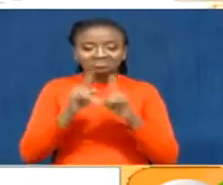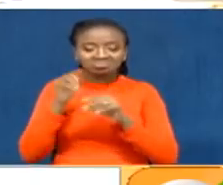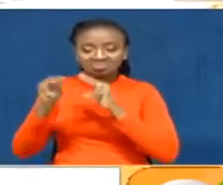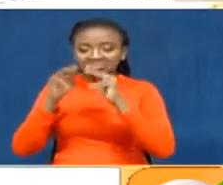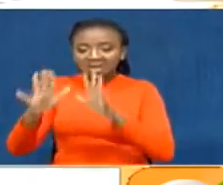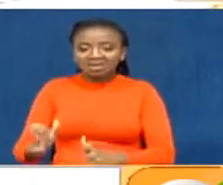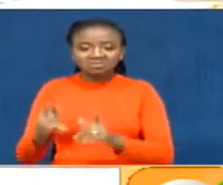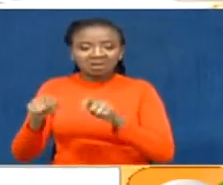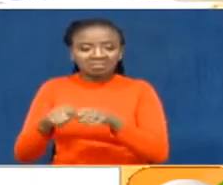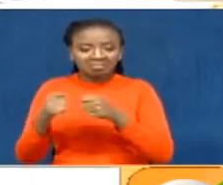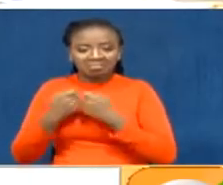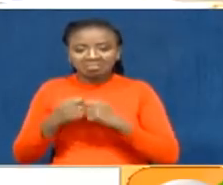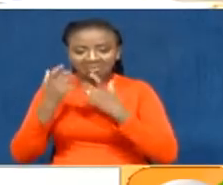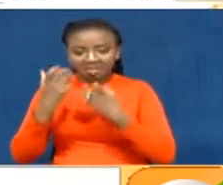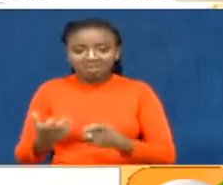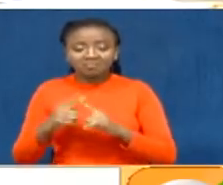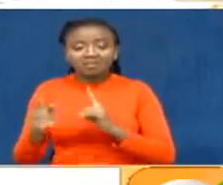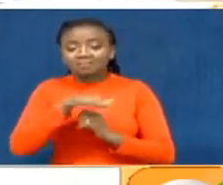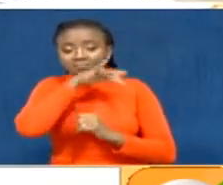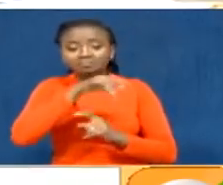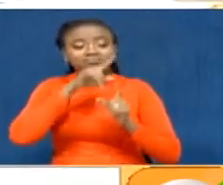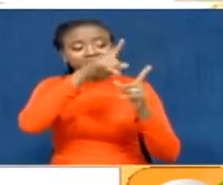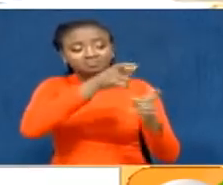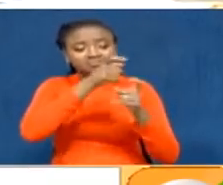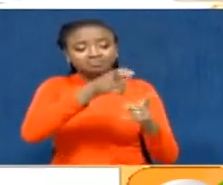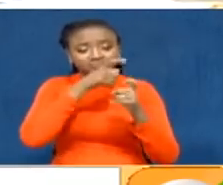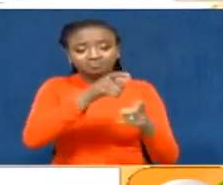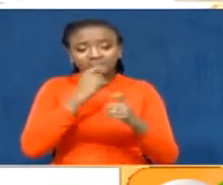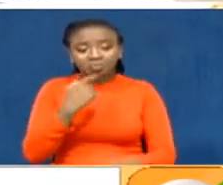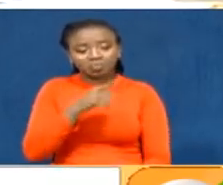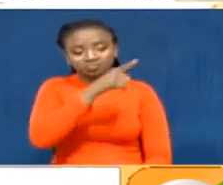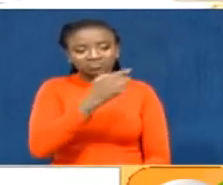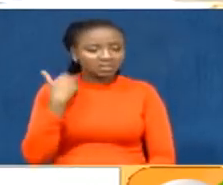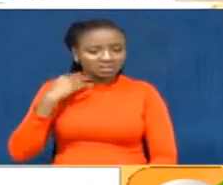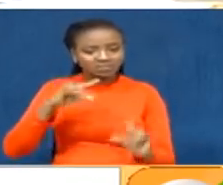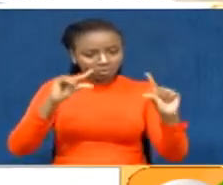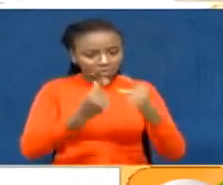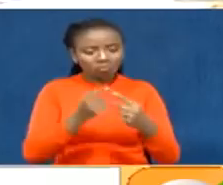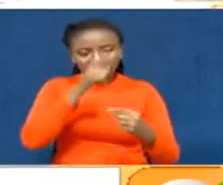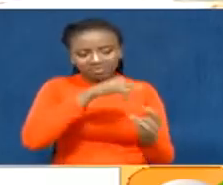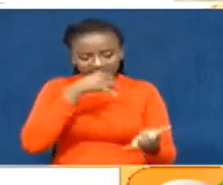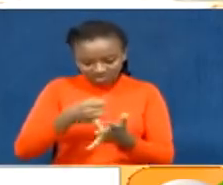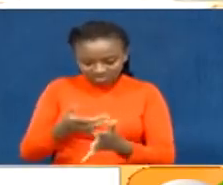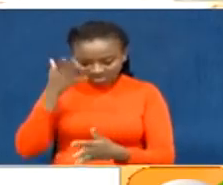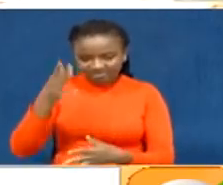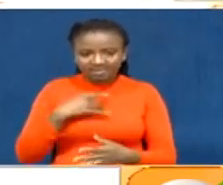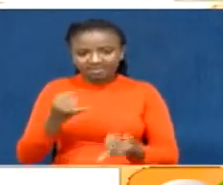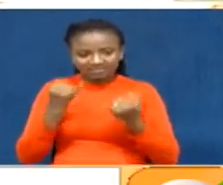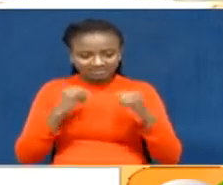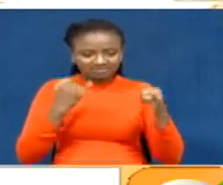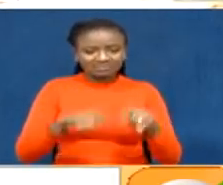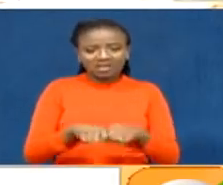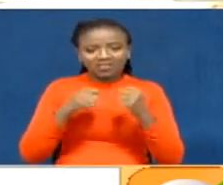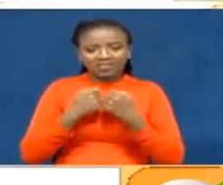as our very own Stephen Letoo reports, Odinga blames deep-rooted cartels that he says are frustrating efforts to revive